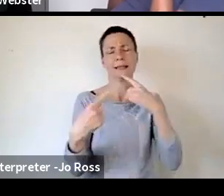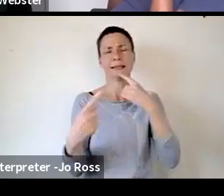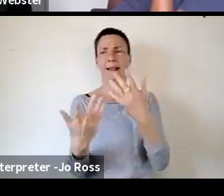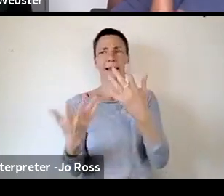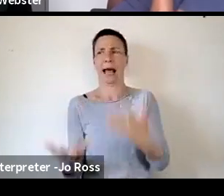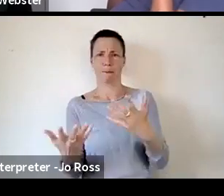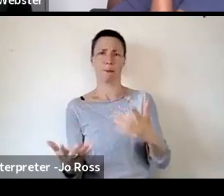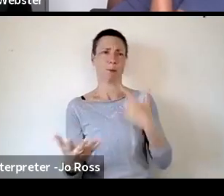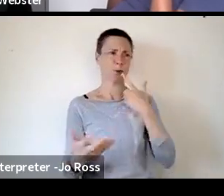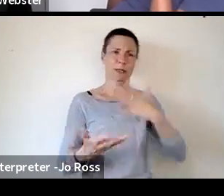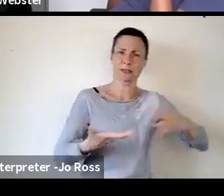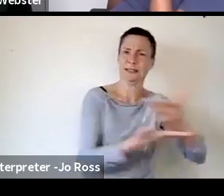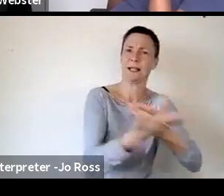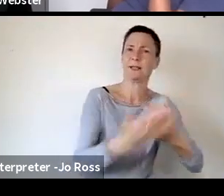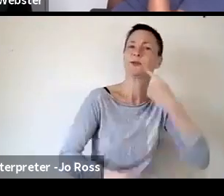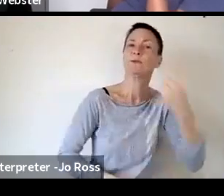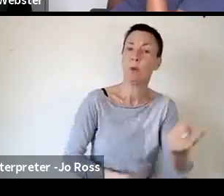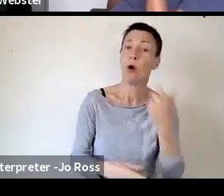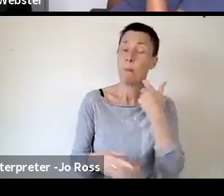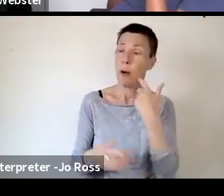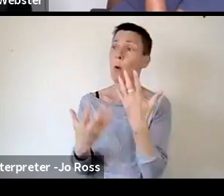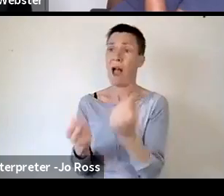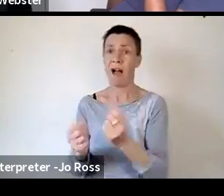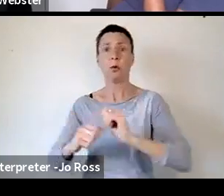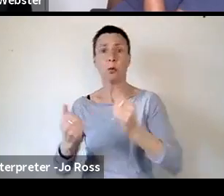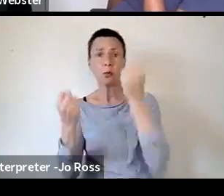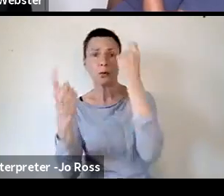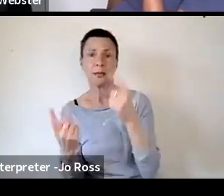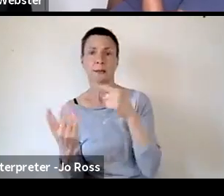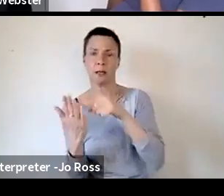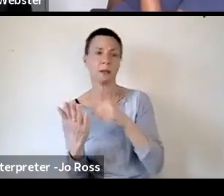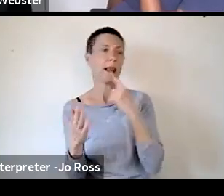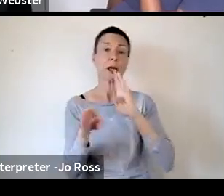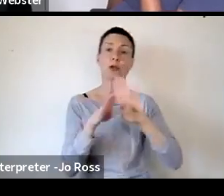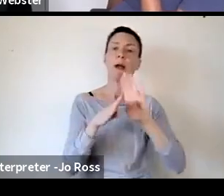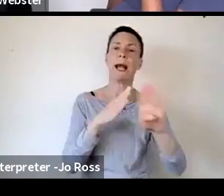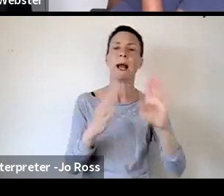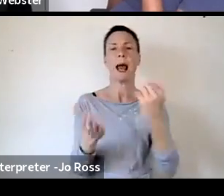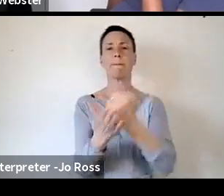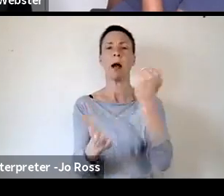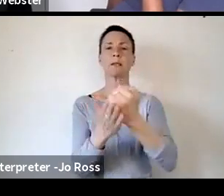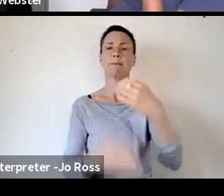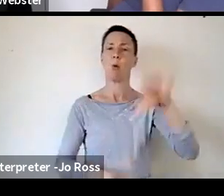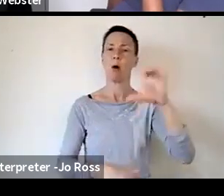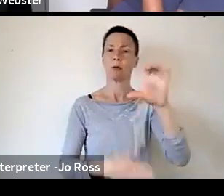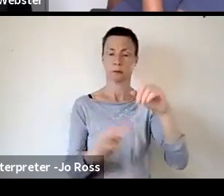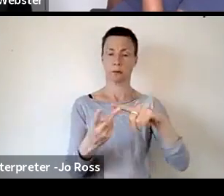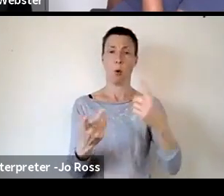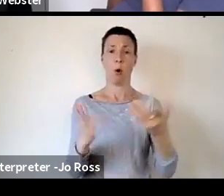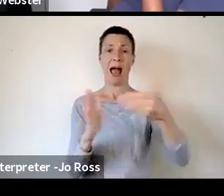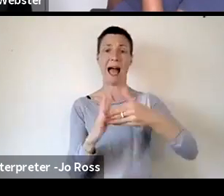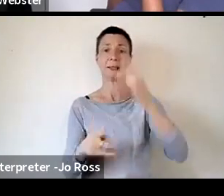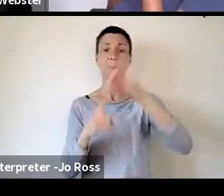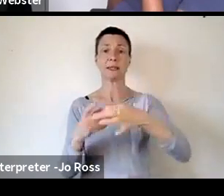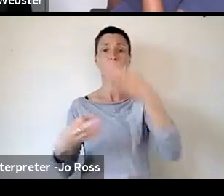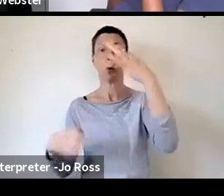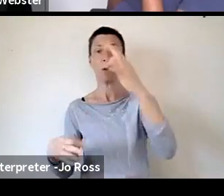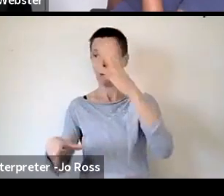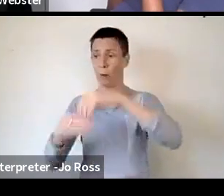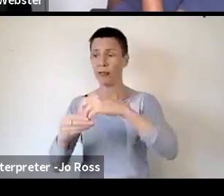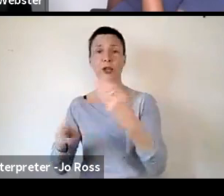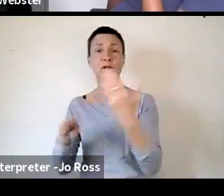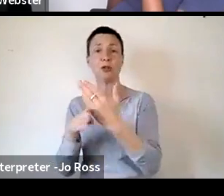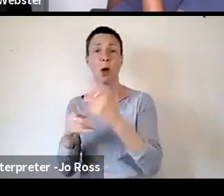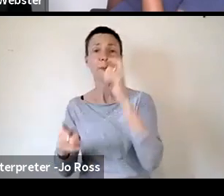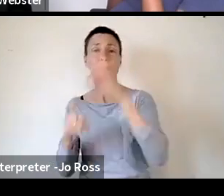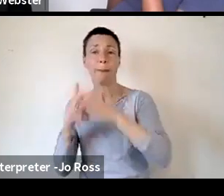to discuss them. But, you know, things like training passports, or adding, you know, certain qualifications in job specs as well, and even